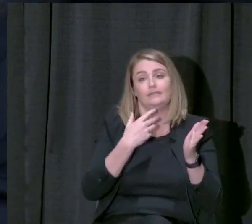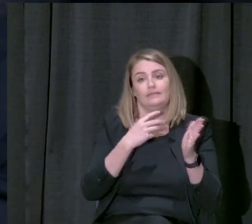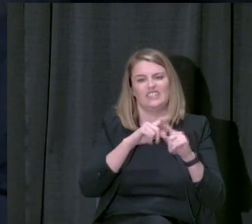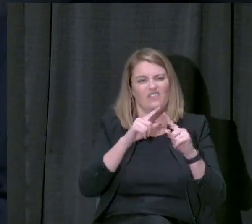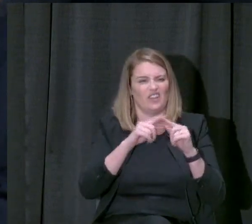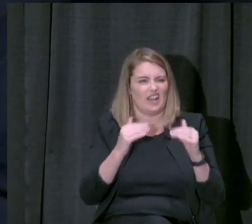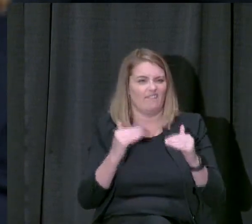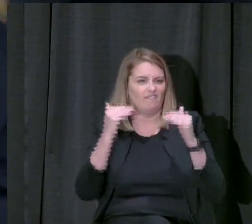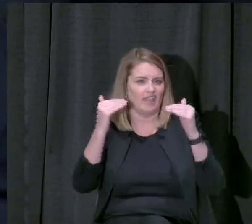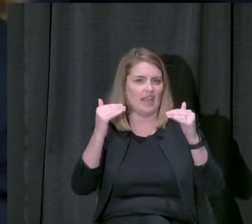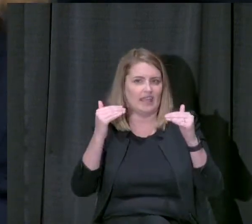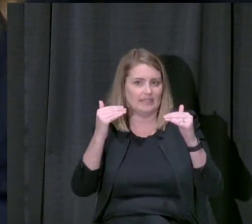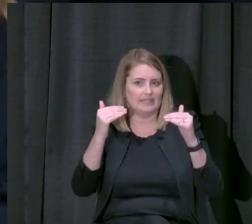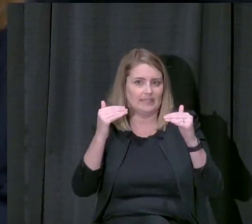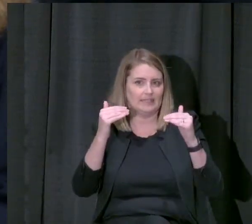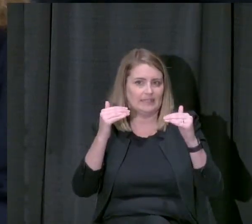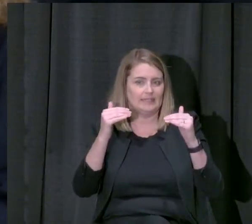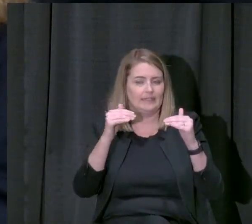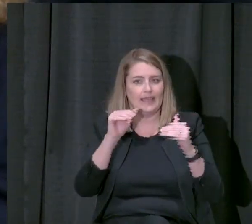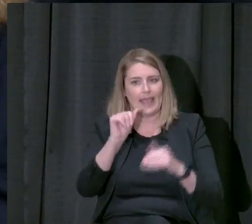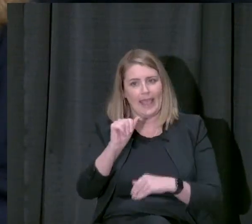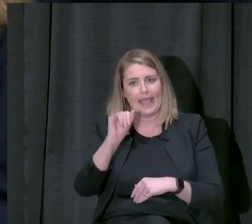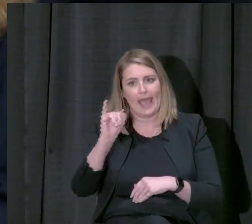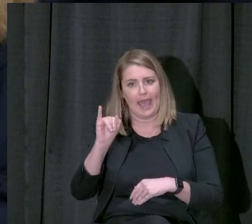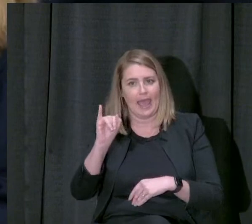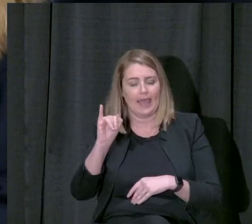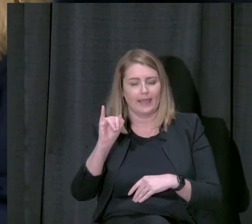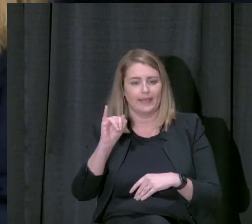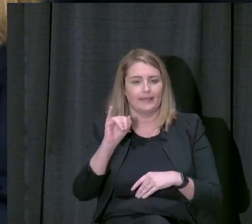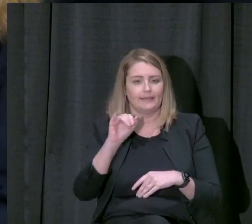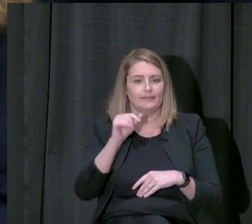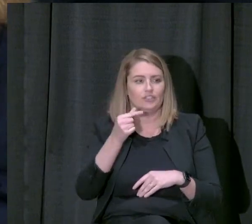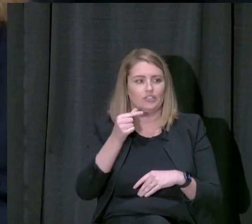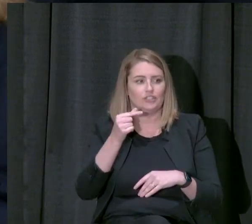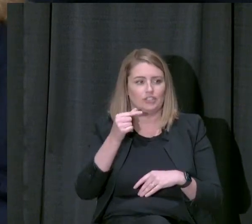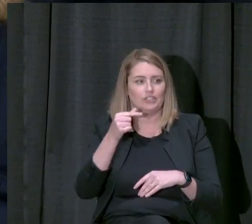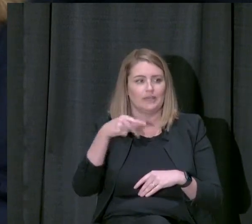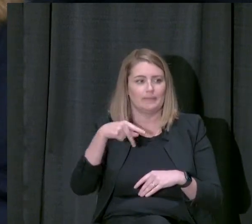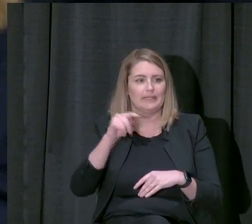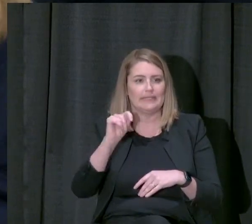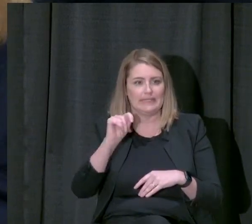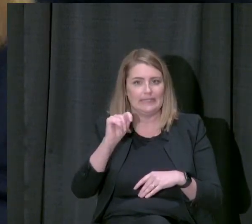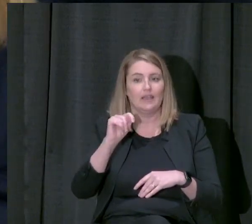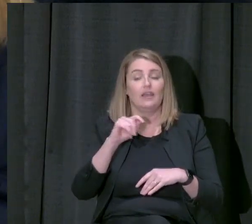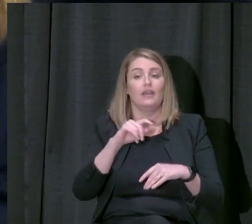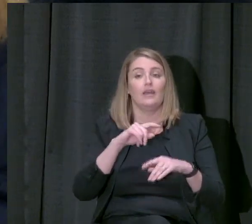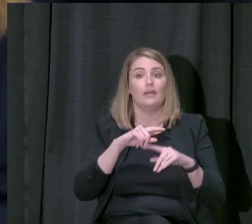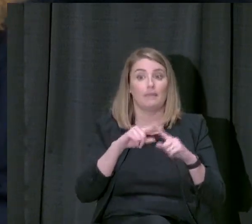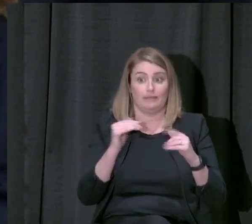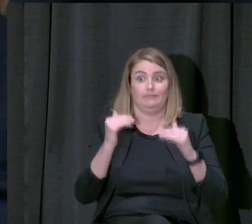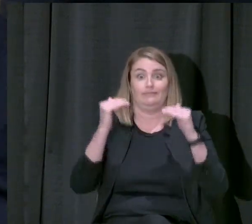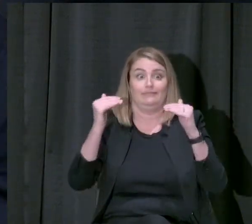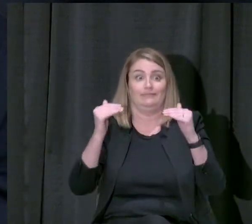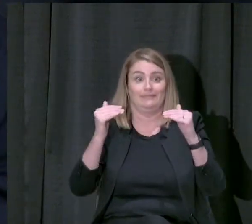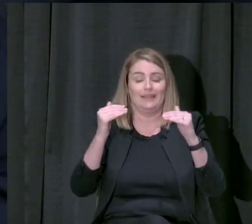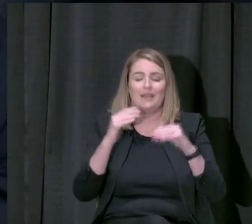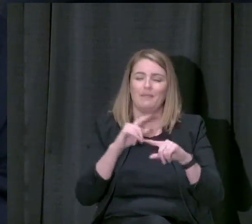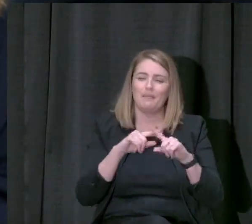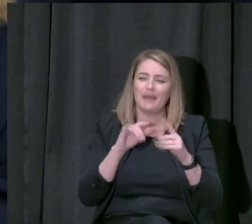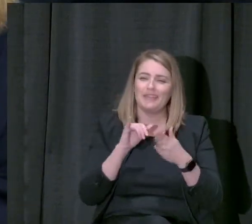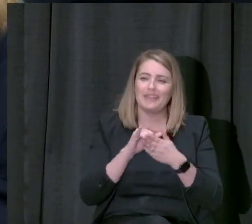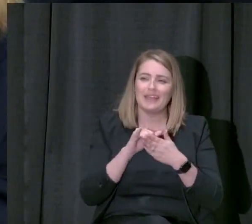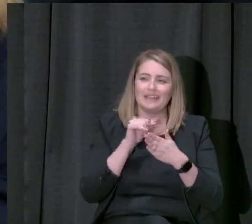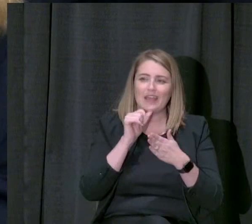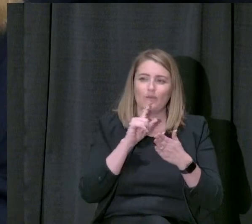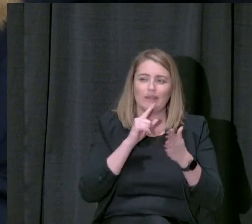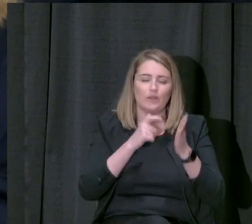advanced, GPT and AI, that it's actually so intuitive that even that isn't going to necessarily be a